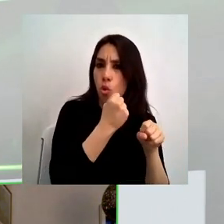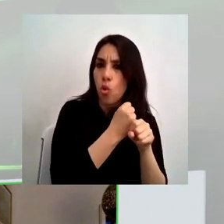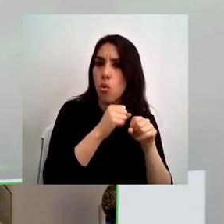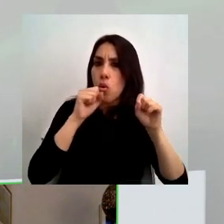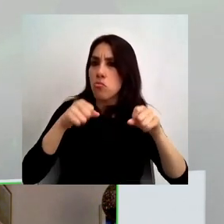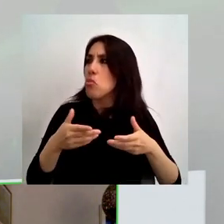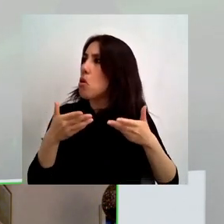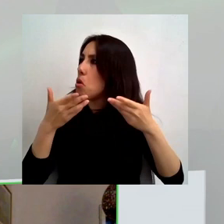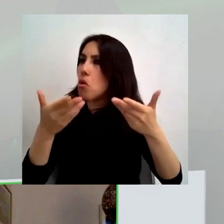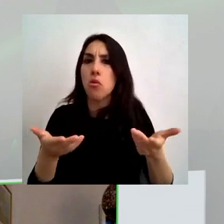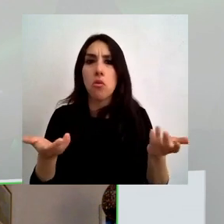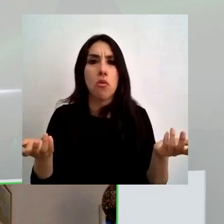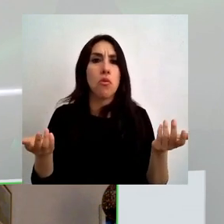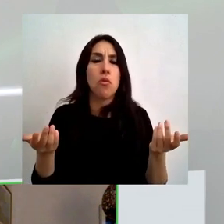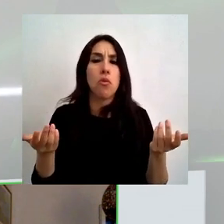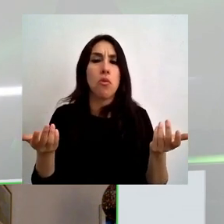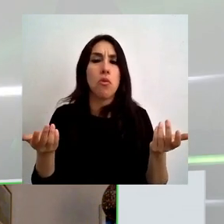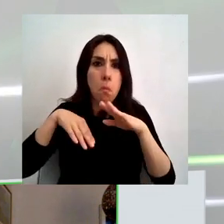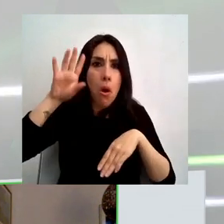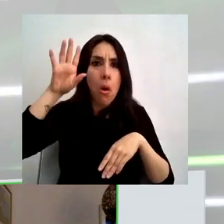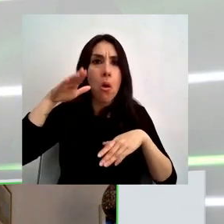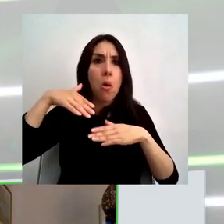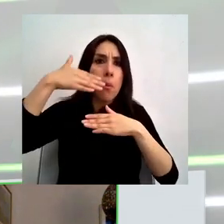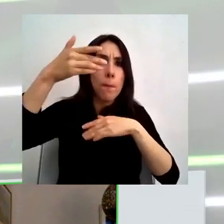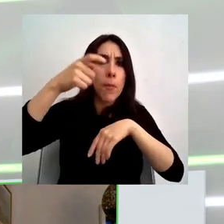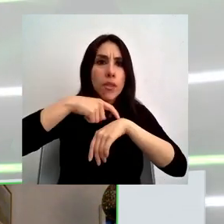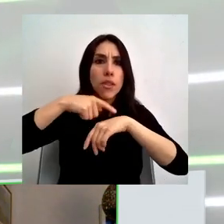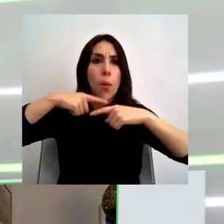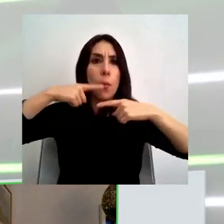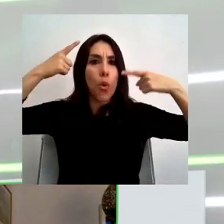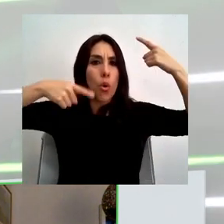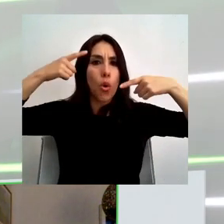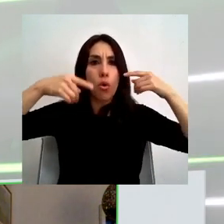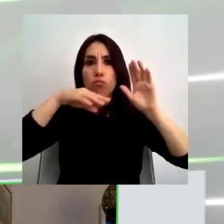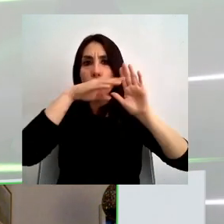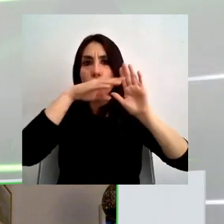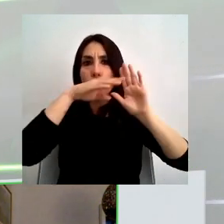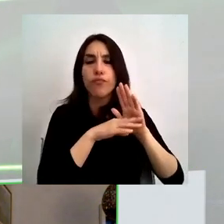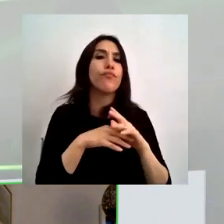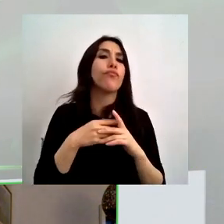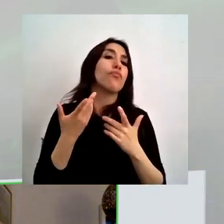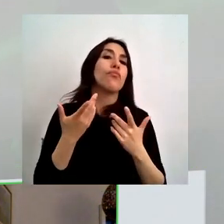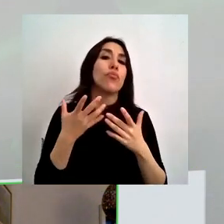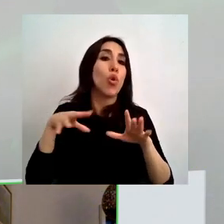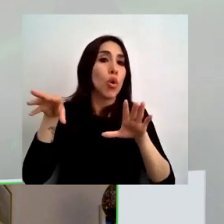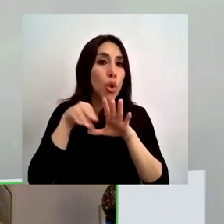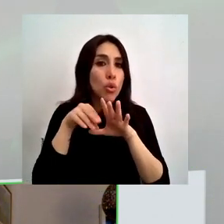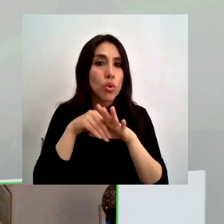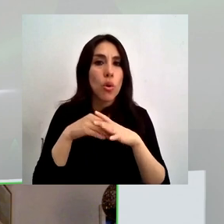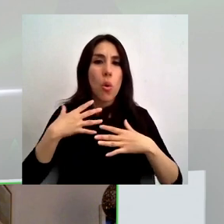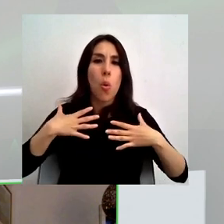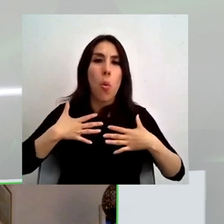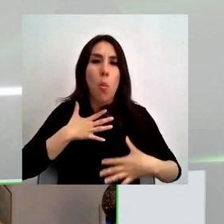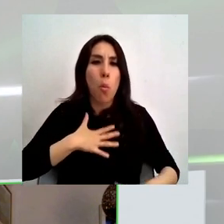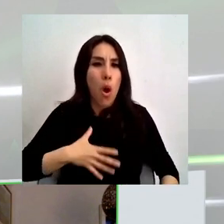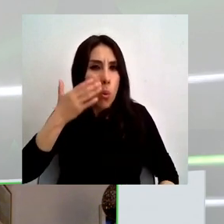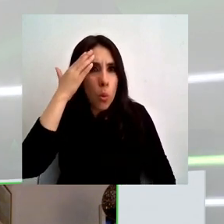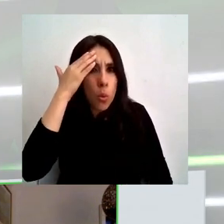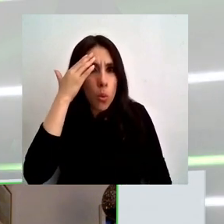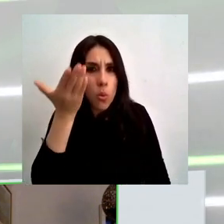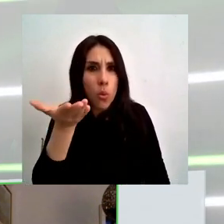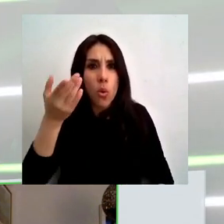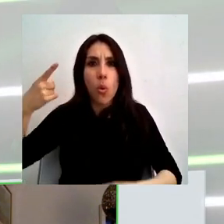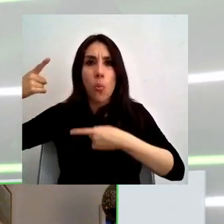implementation of internal policies of inclusion. We would like to know your opinion on the relationship between